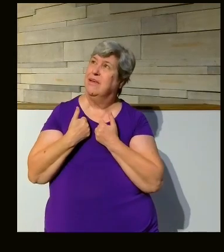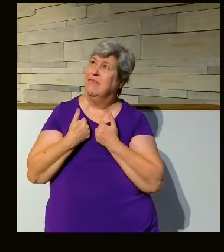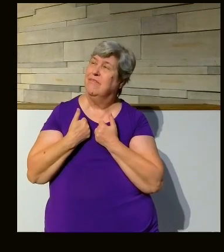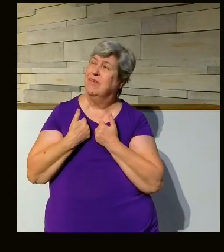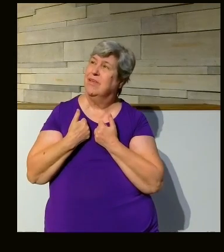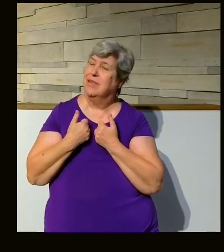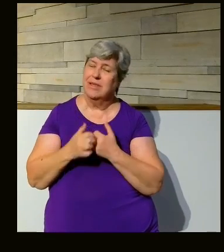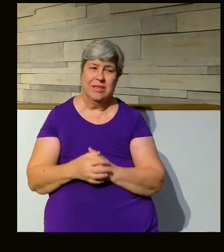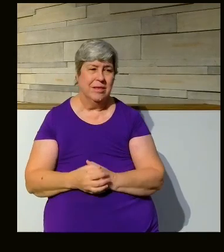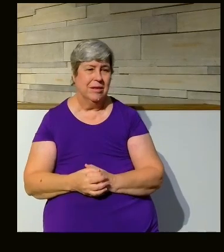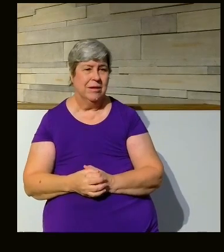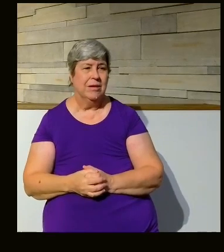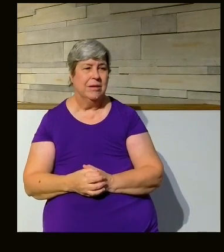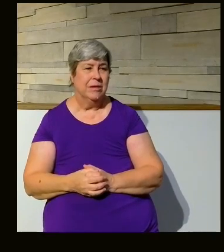live.